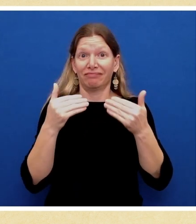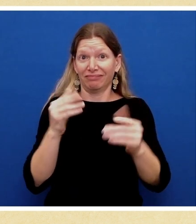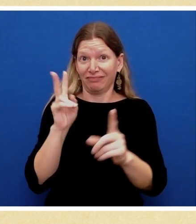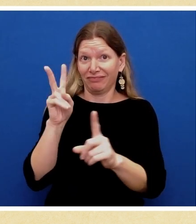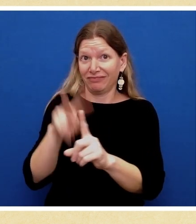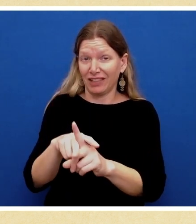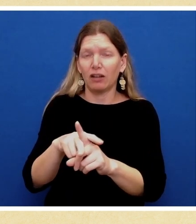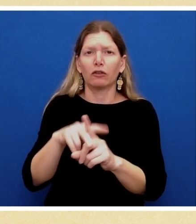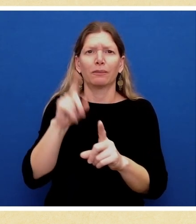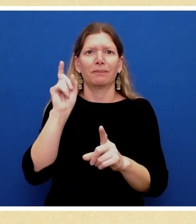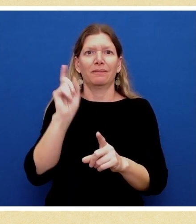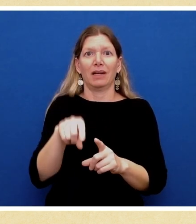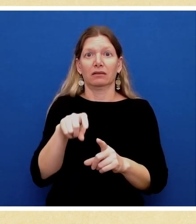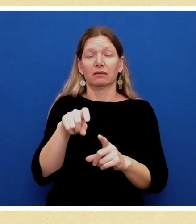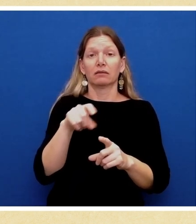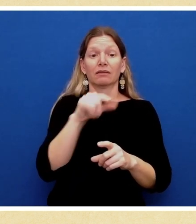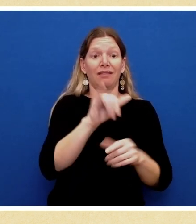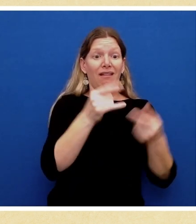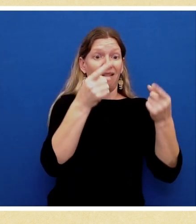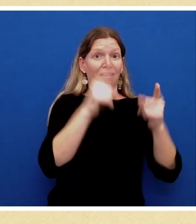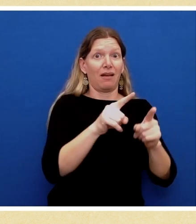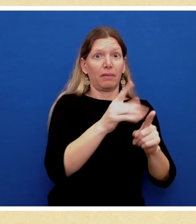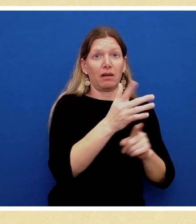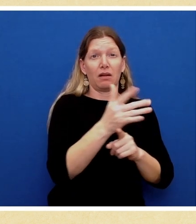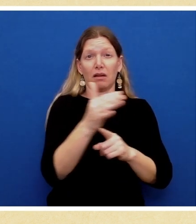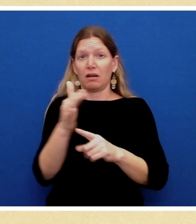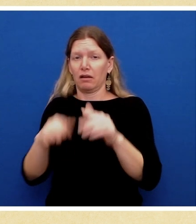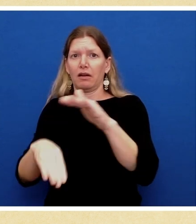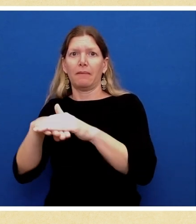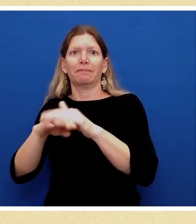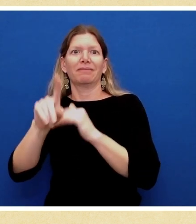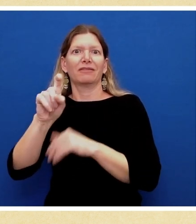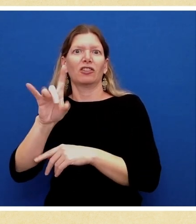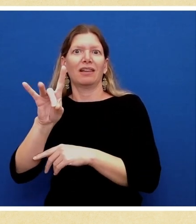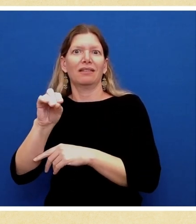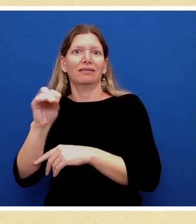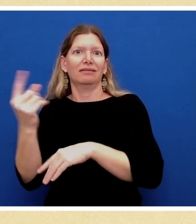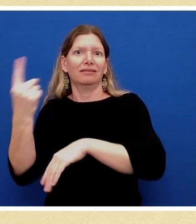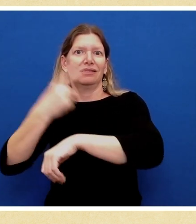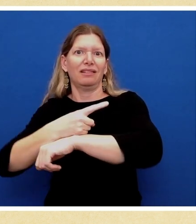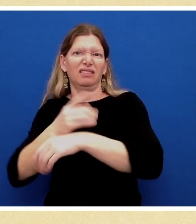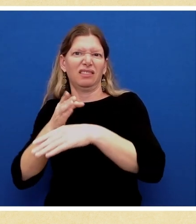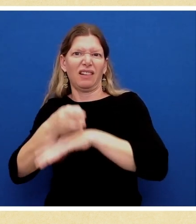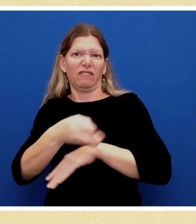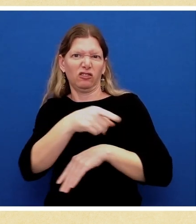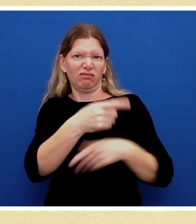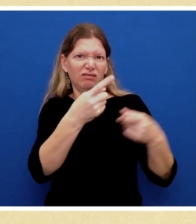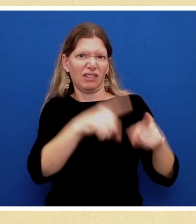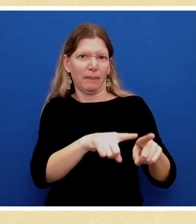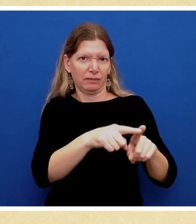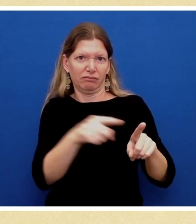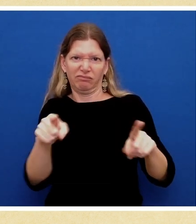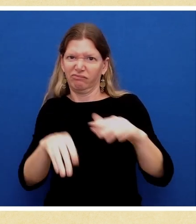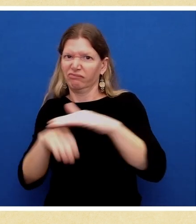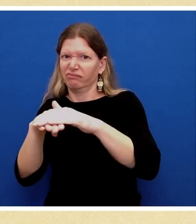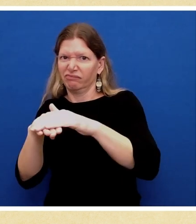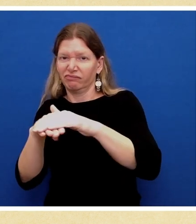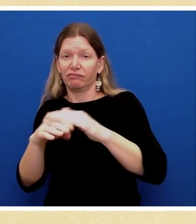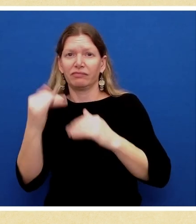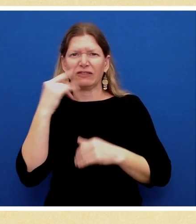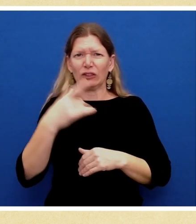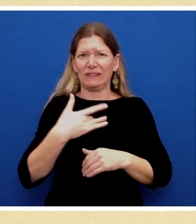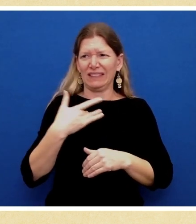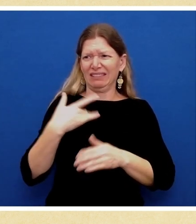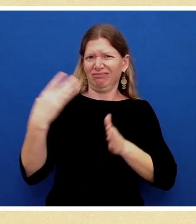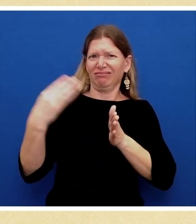discrimination complaint, you must complete and deliver that complaint no more than 180 days from the date the discrimination occurred.